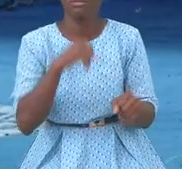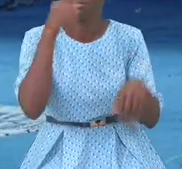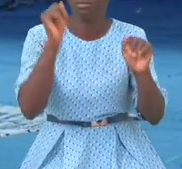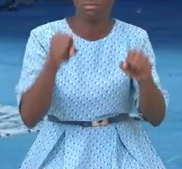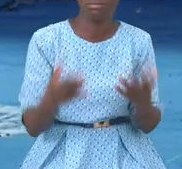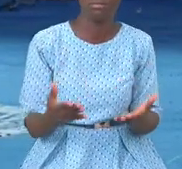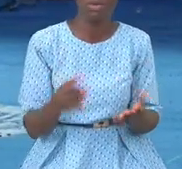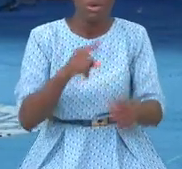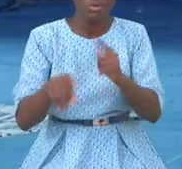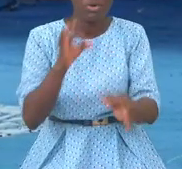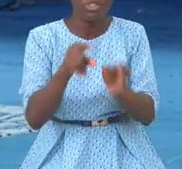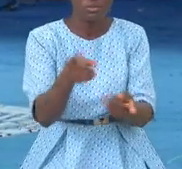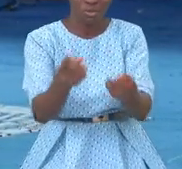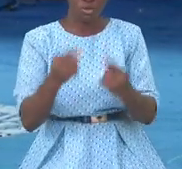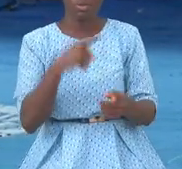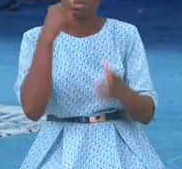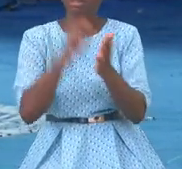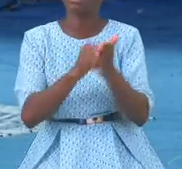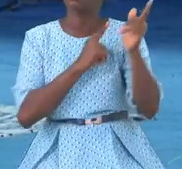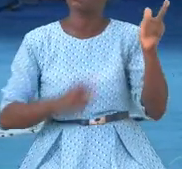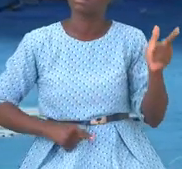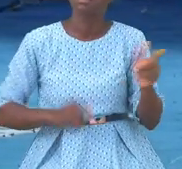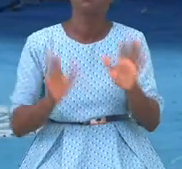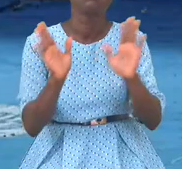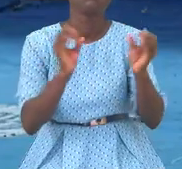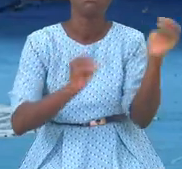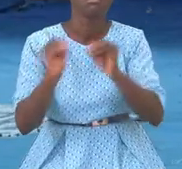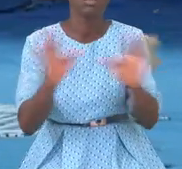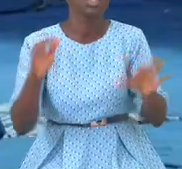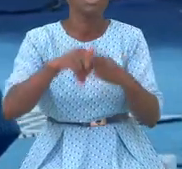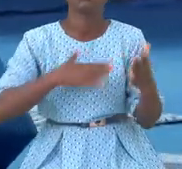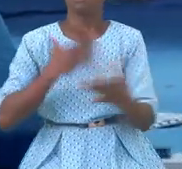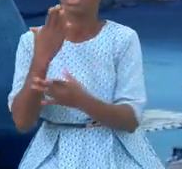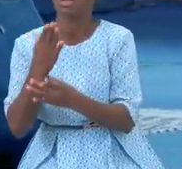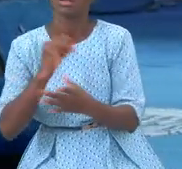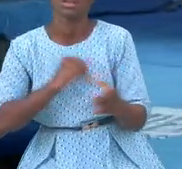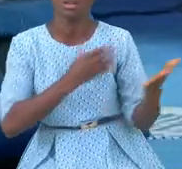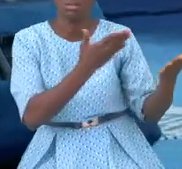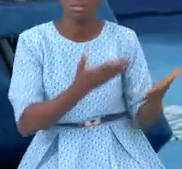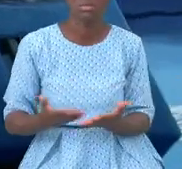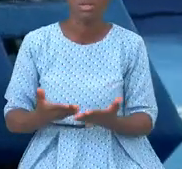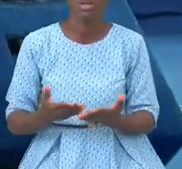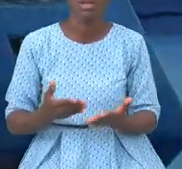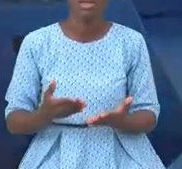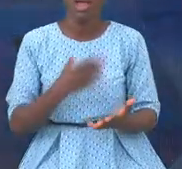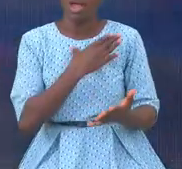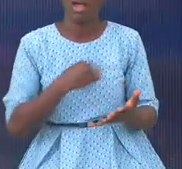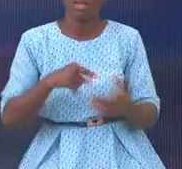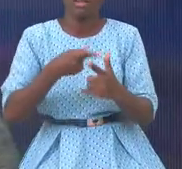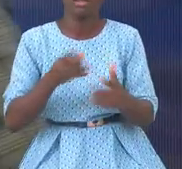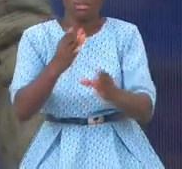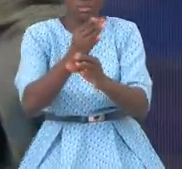simply to the cross I cling, I obtain. And Paul the apostle said, he